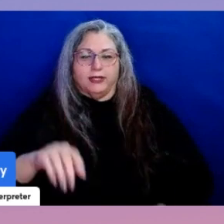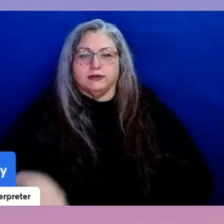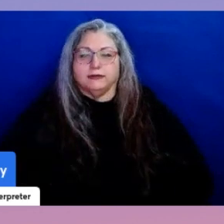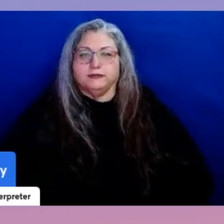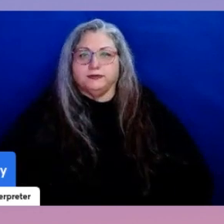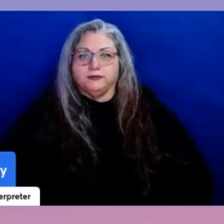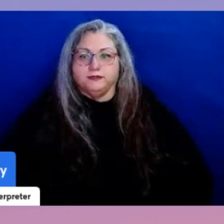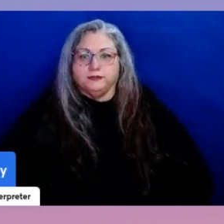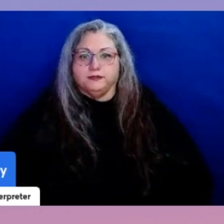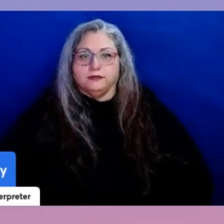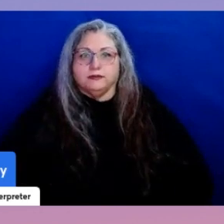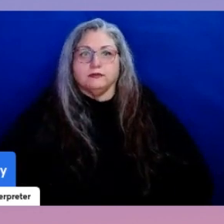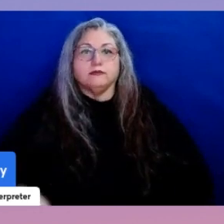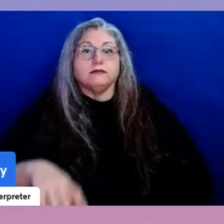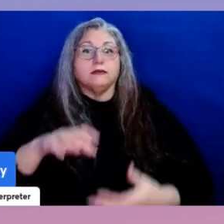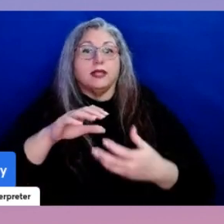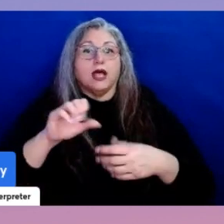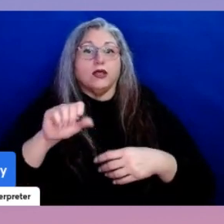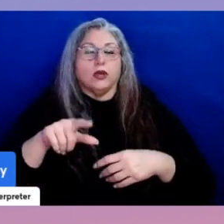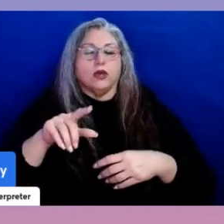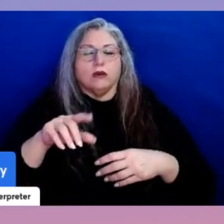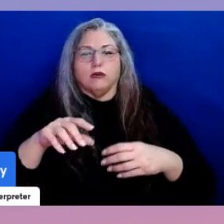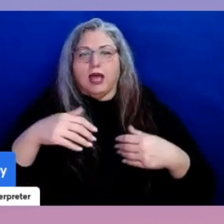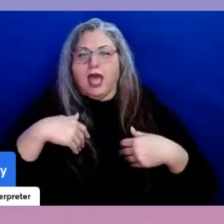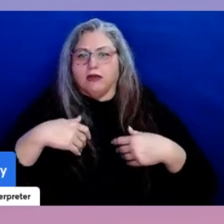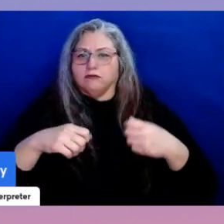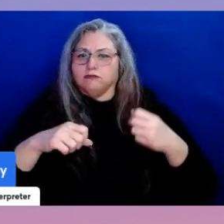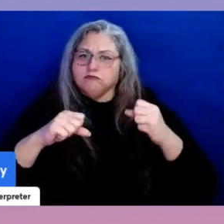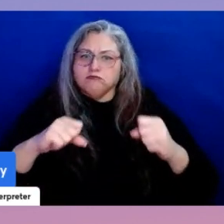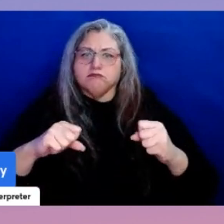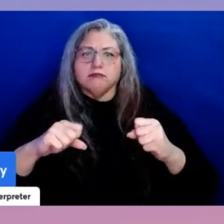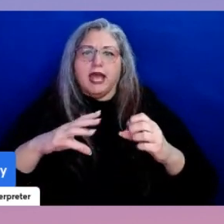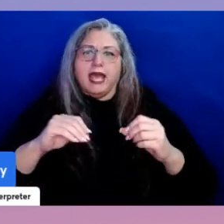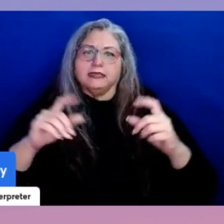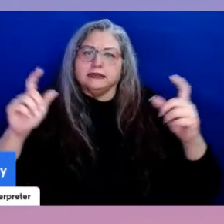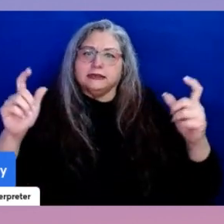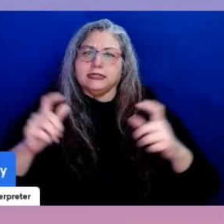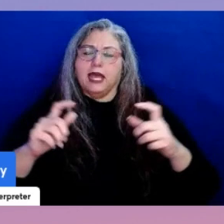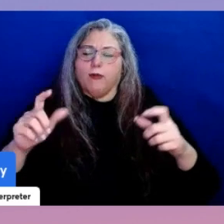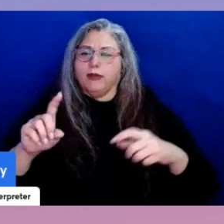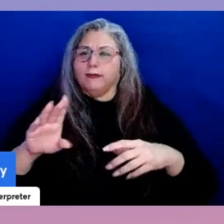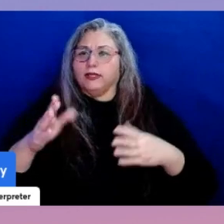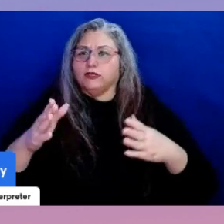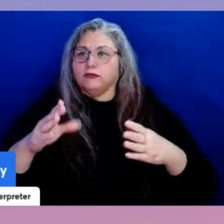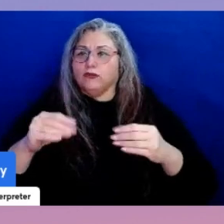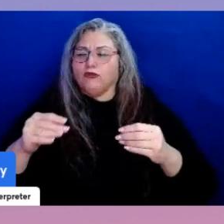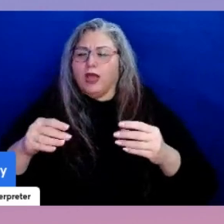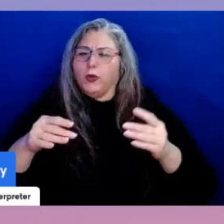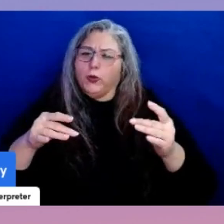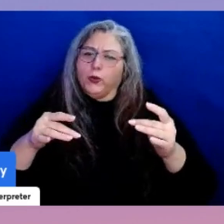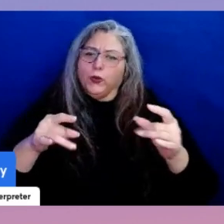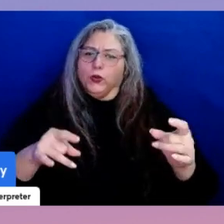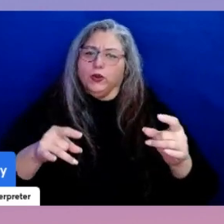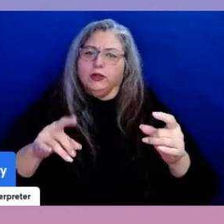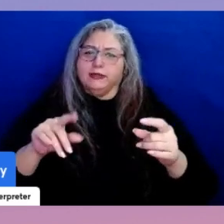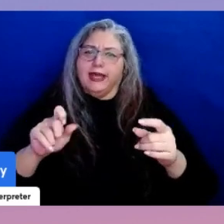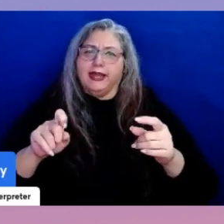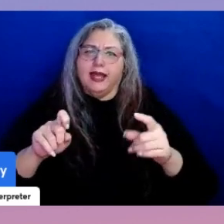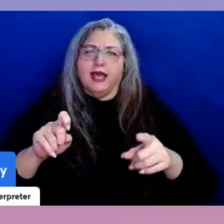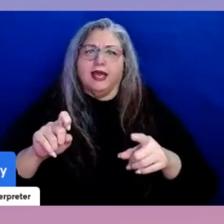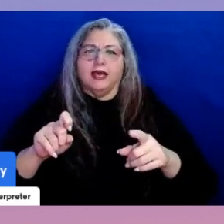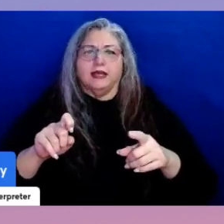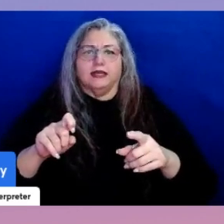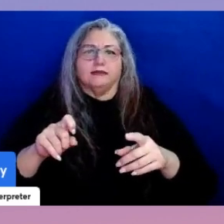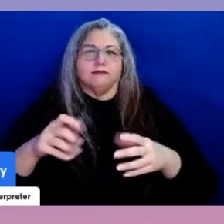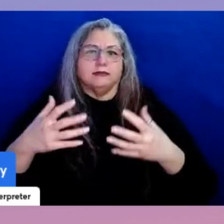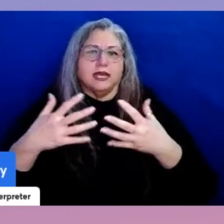Cloud SQL offers a robust and scalable relational database service, providing seamless data ingestion capabilities from various